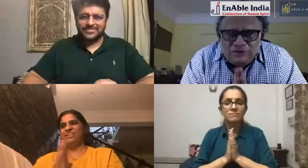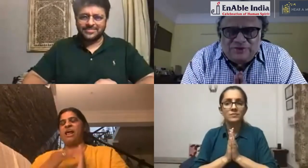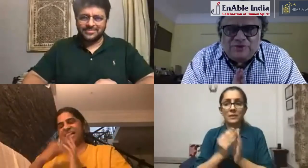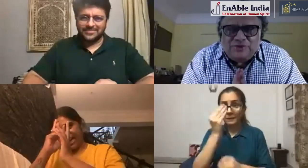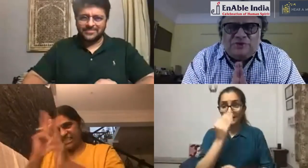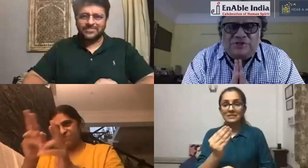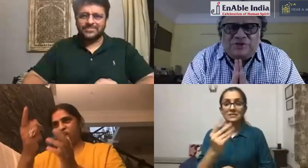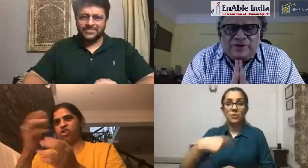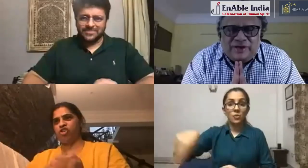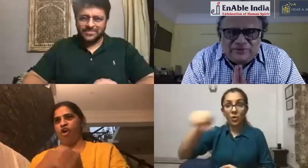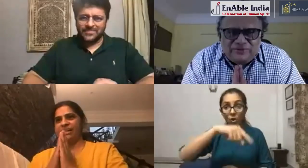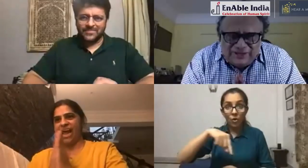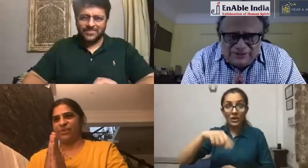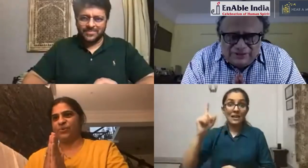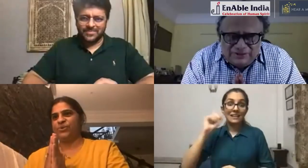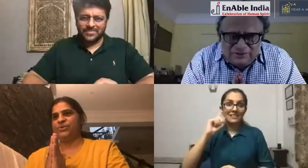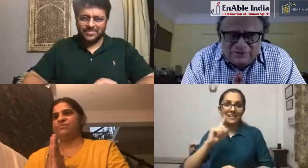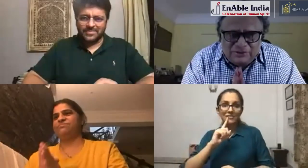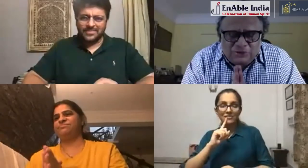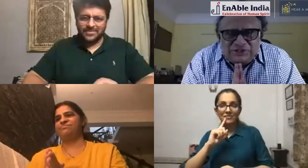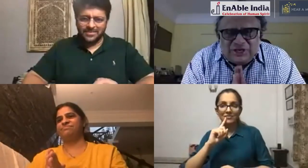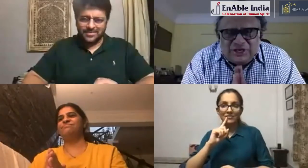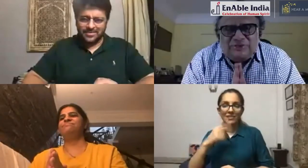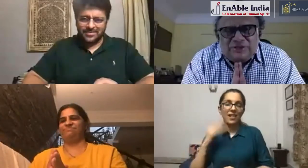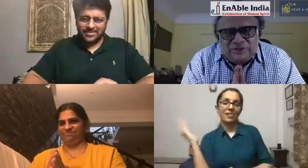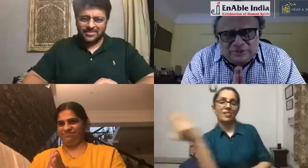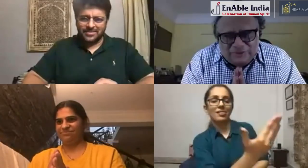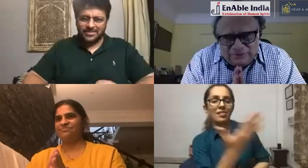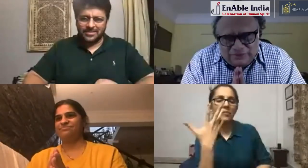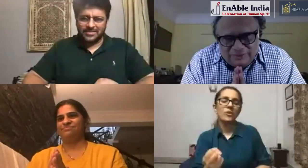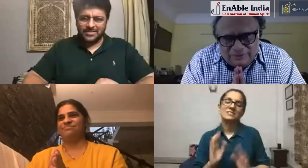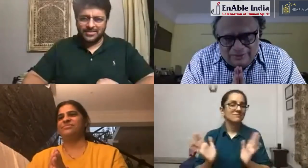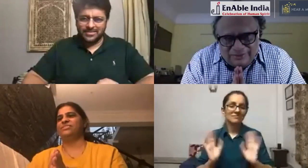don't use your deafness to jump the queue.